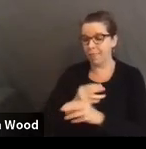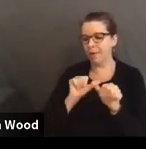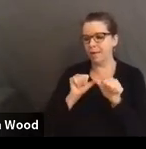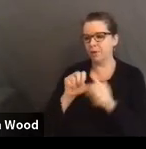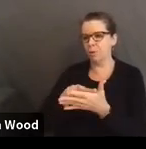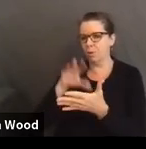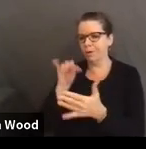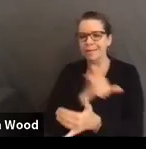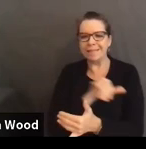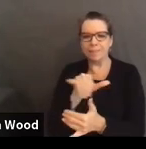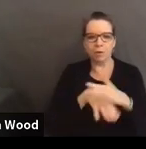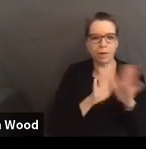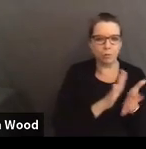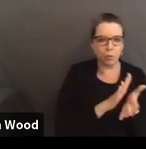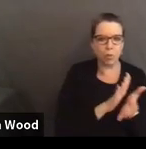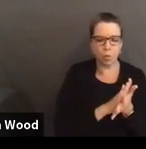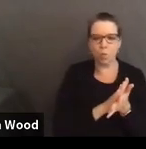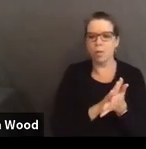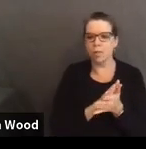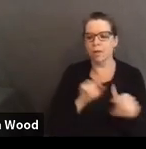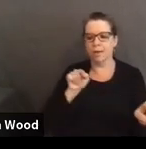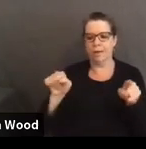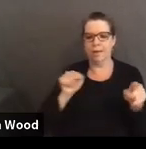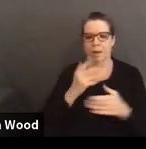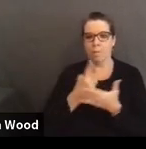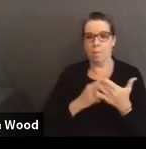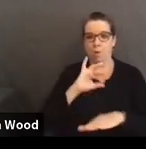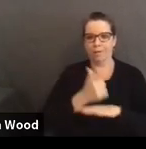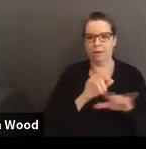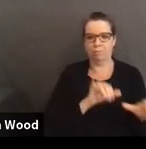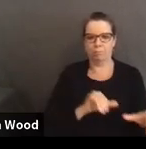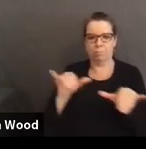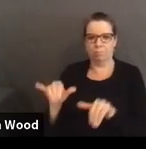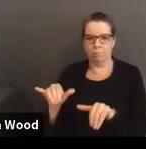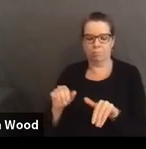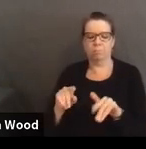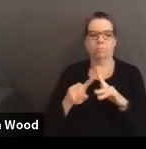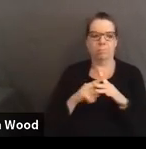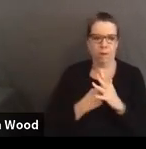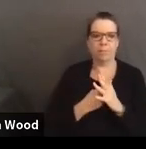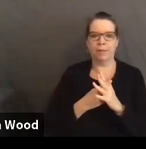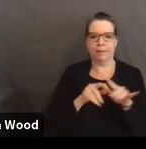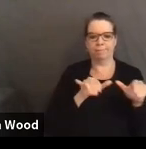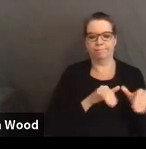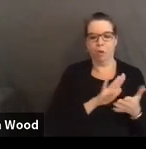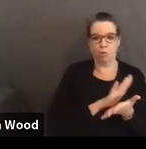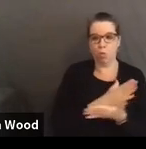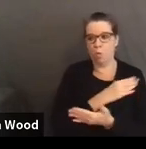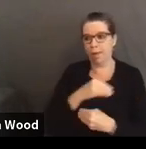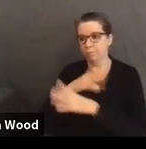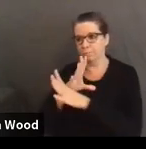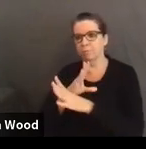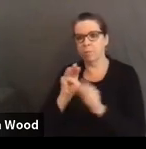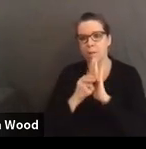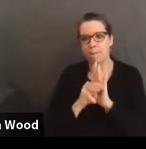in a similar format in those 2 different settings as they implement a blended learning model in school